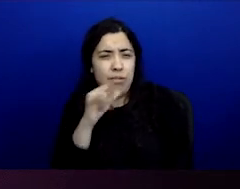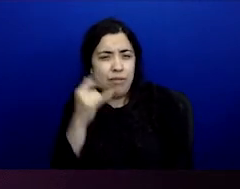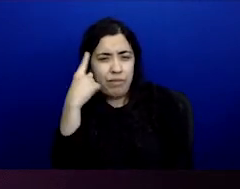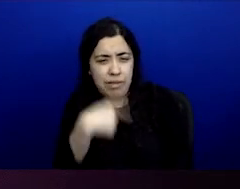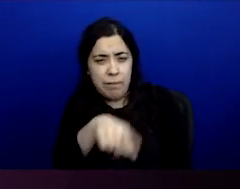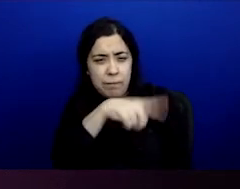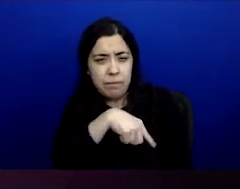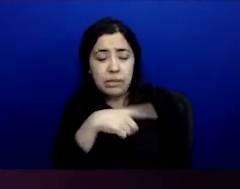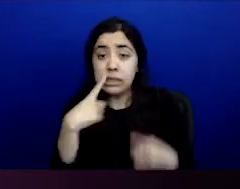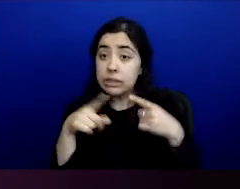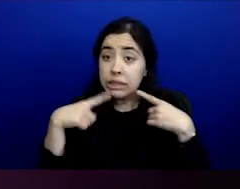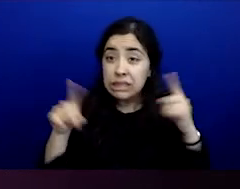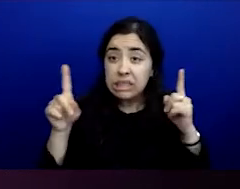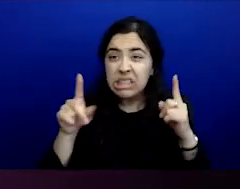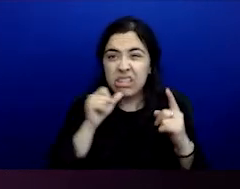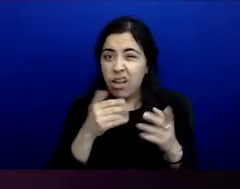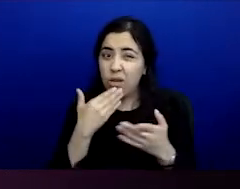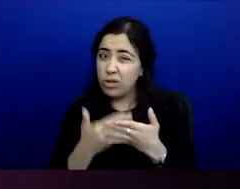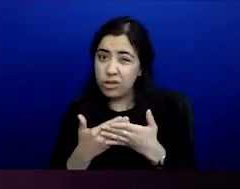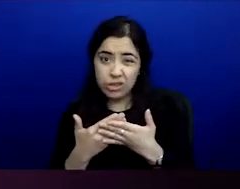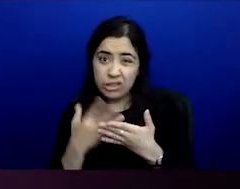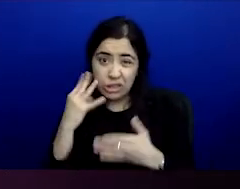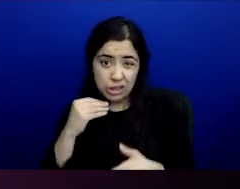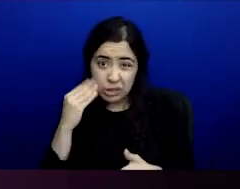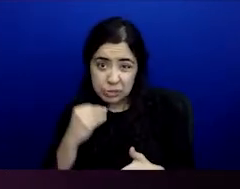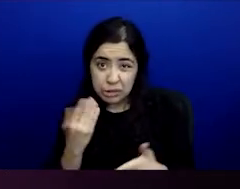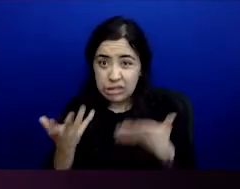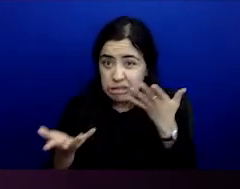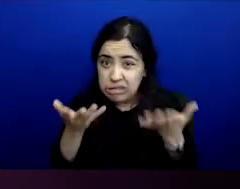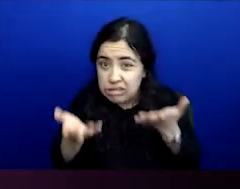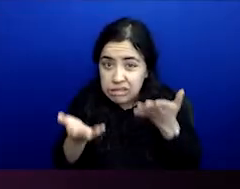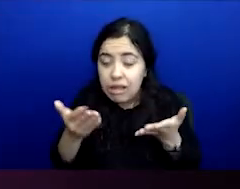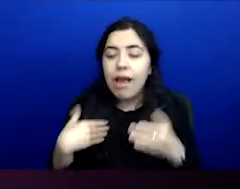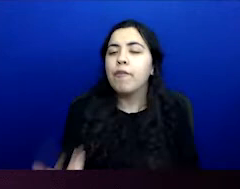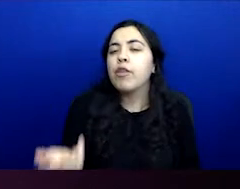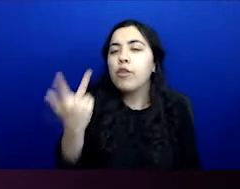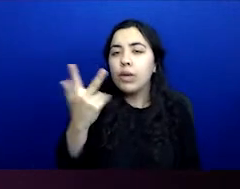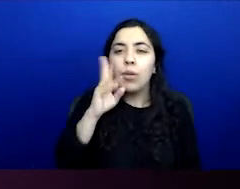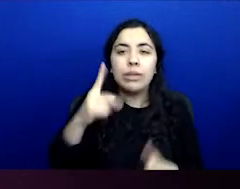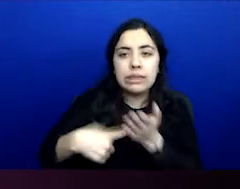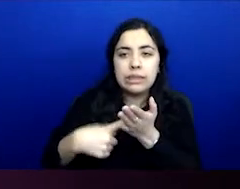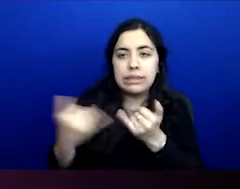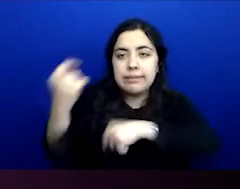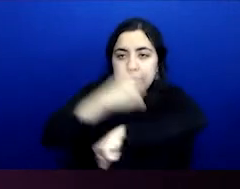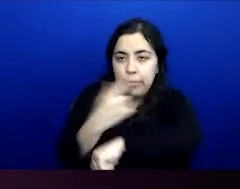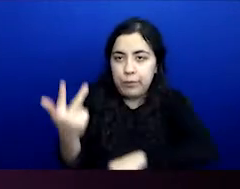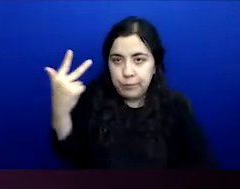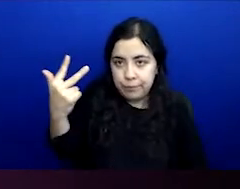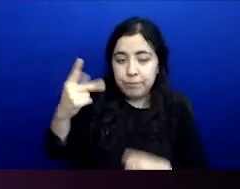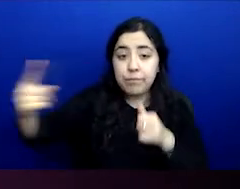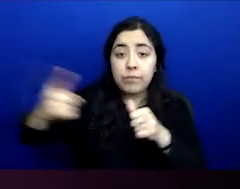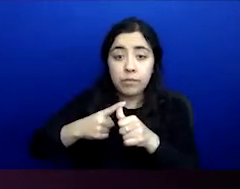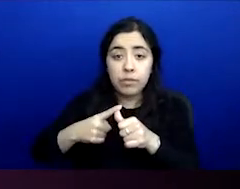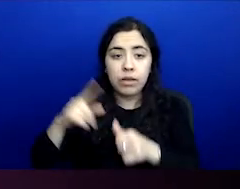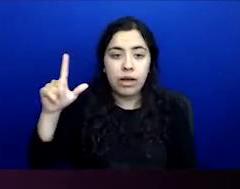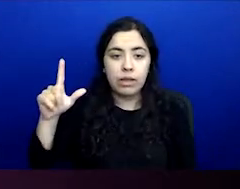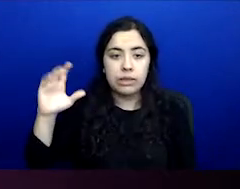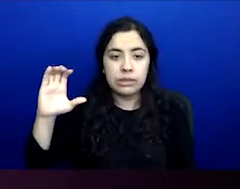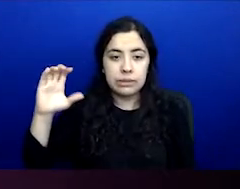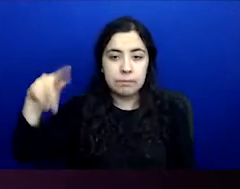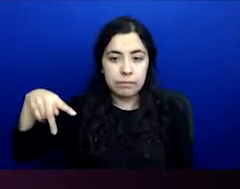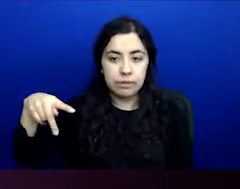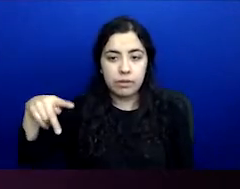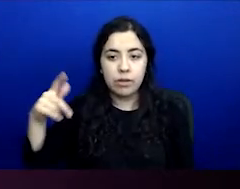succeeding? Are they having a bad time? There's really three that we're going to talk about today. The first is LCP, or largest contentful